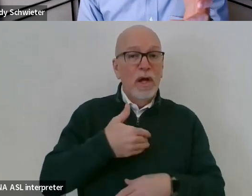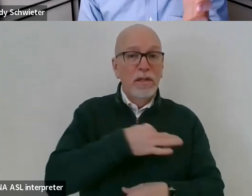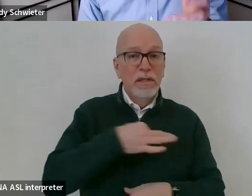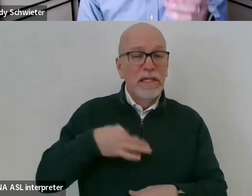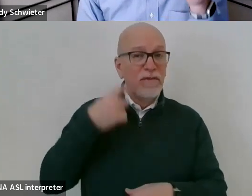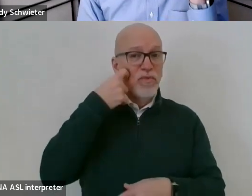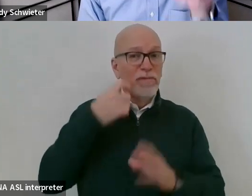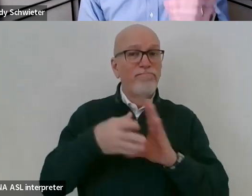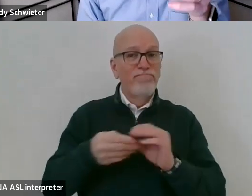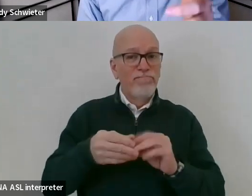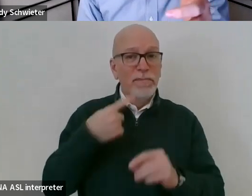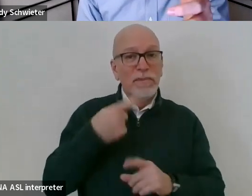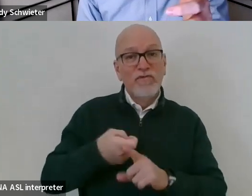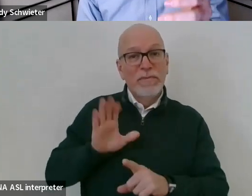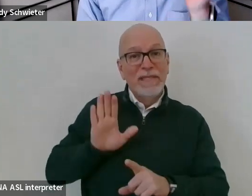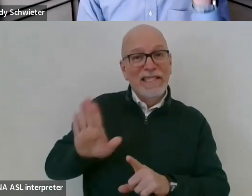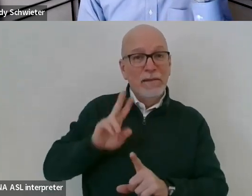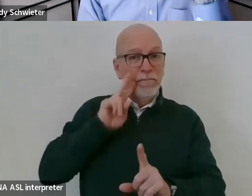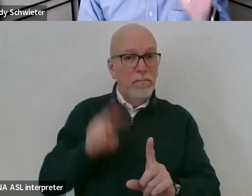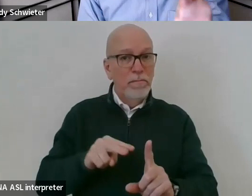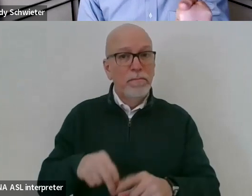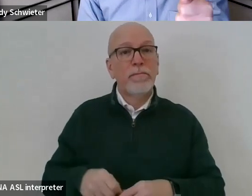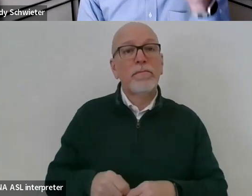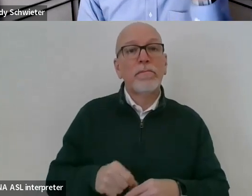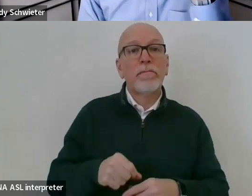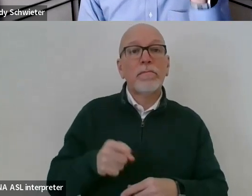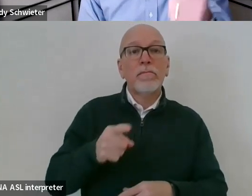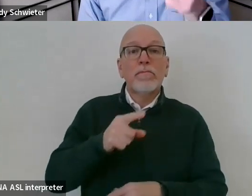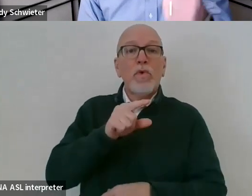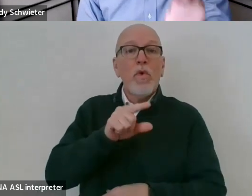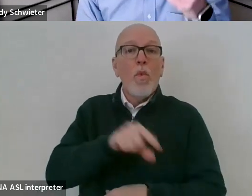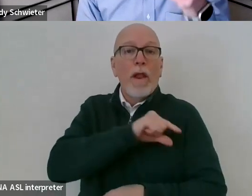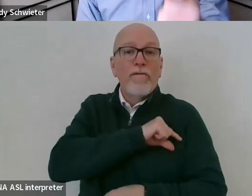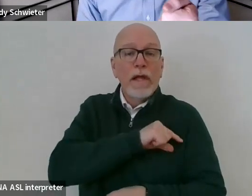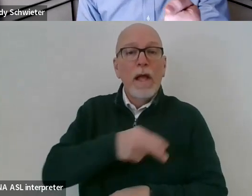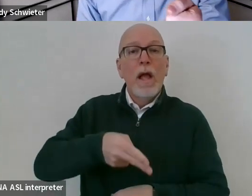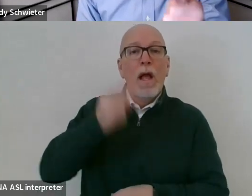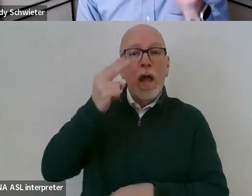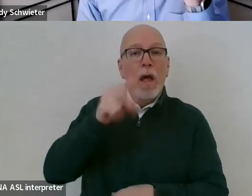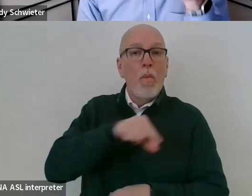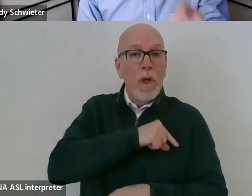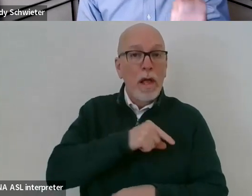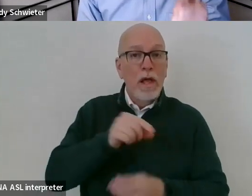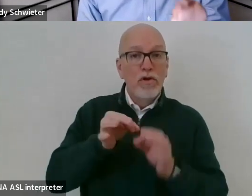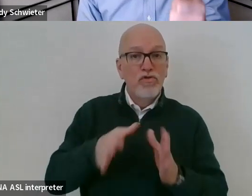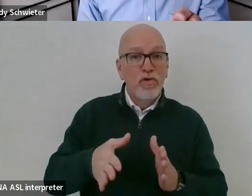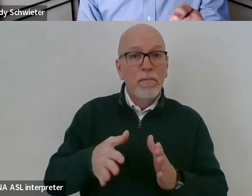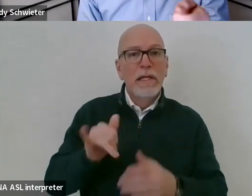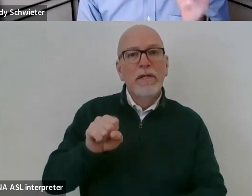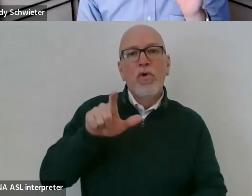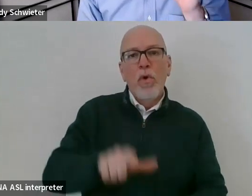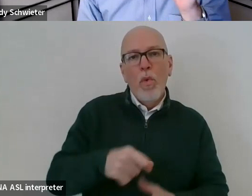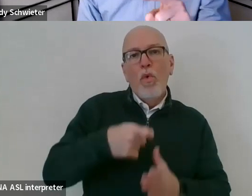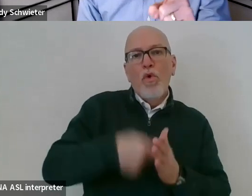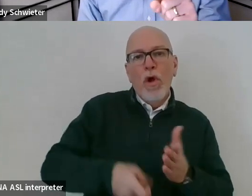recently shared that from his perspective, a qualified, high quality interpreter is a low cost